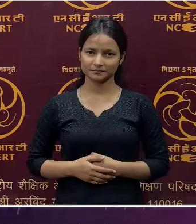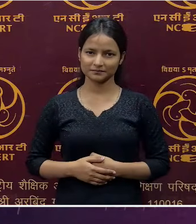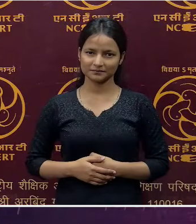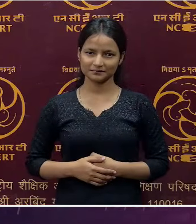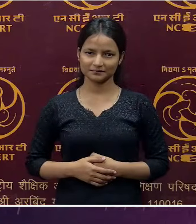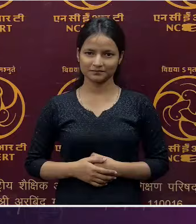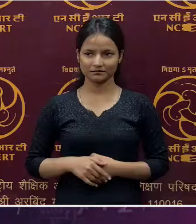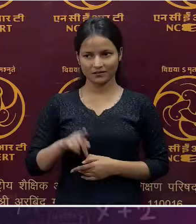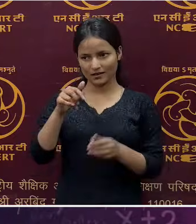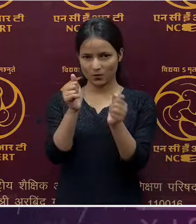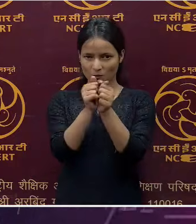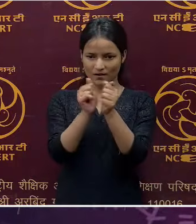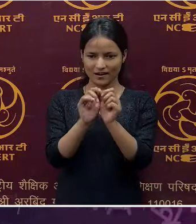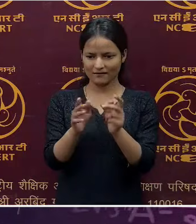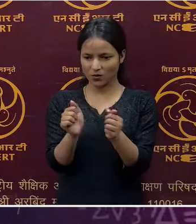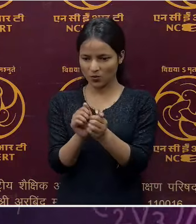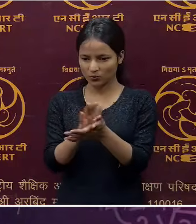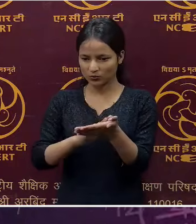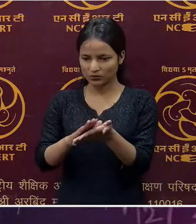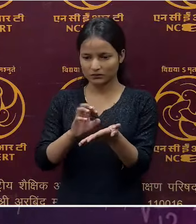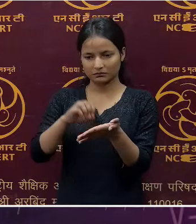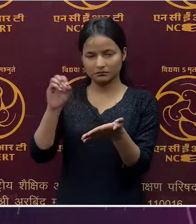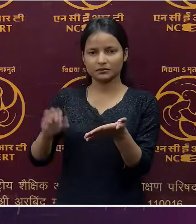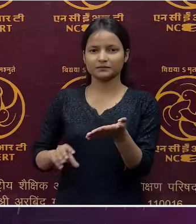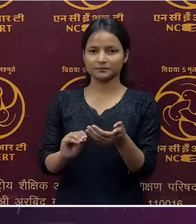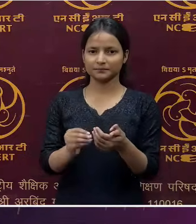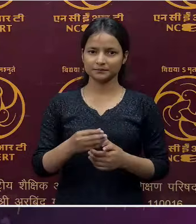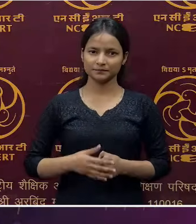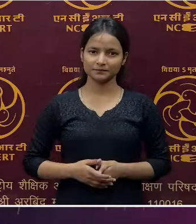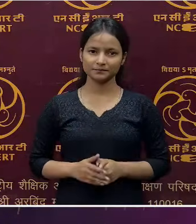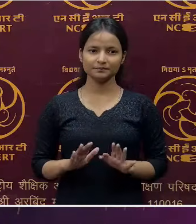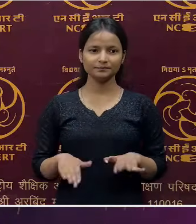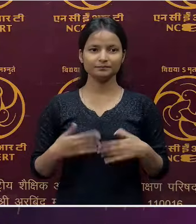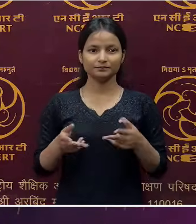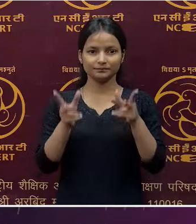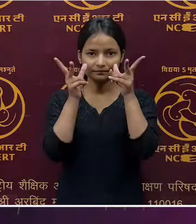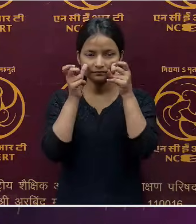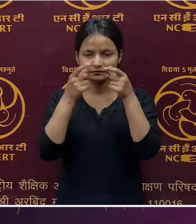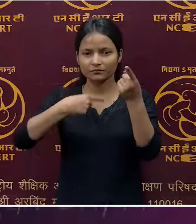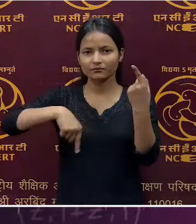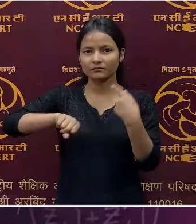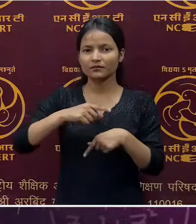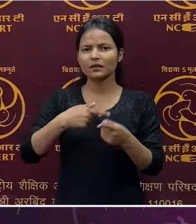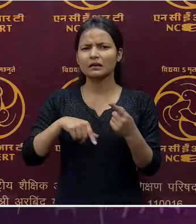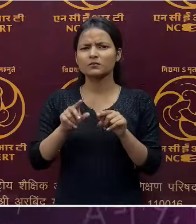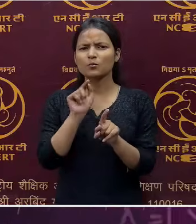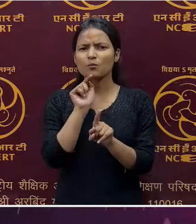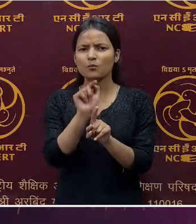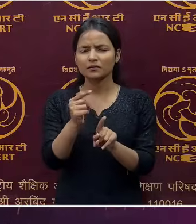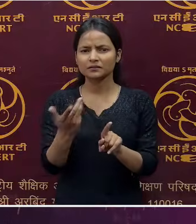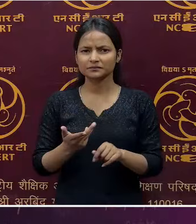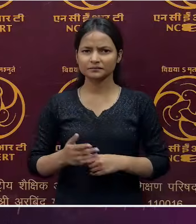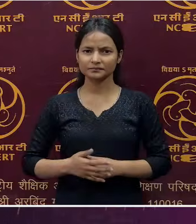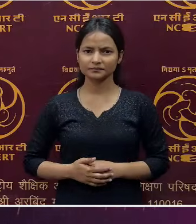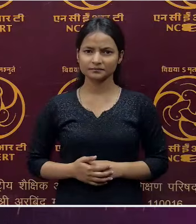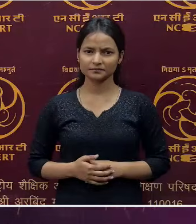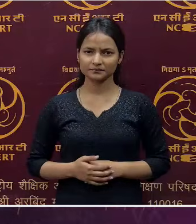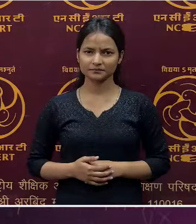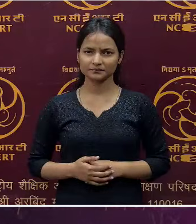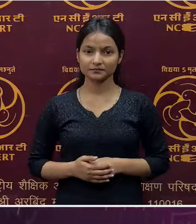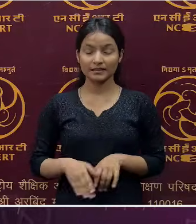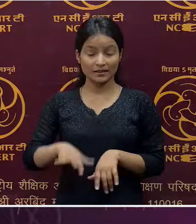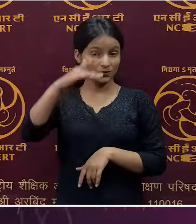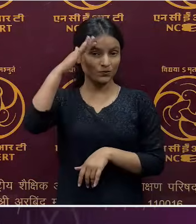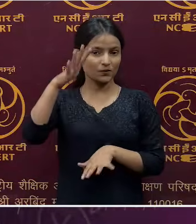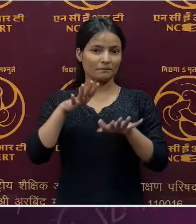ordered pair. Then we have to click on the result button, and then we see the observations. And what is the observation? It is based on the